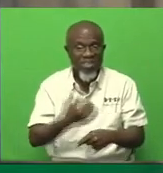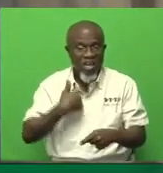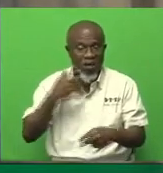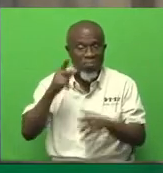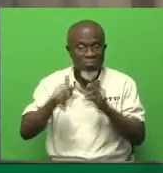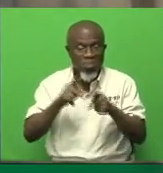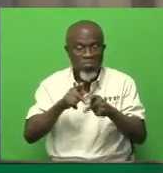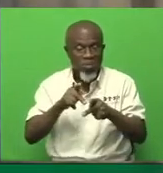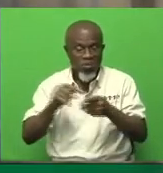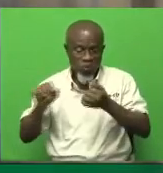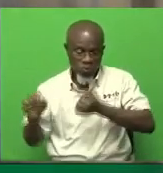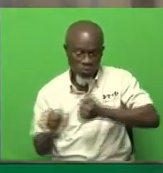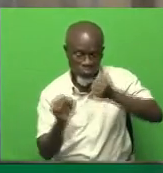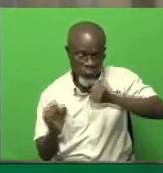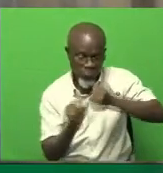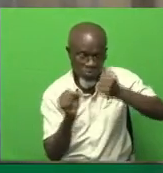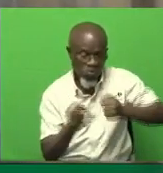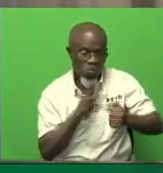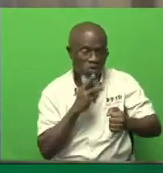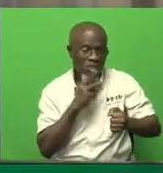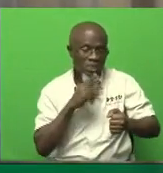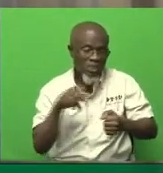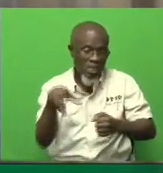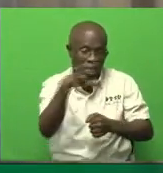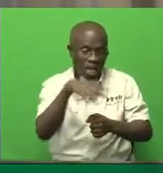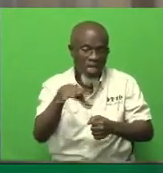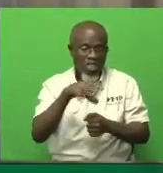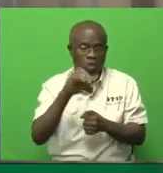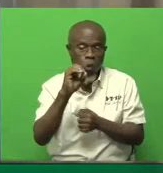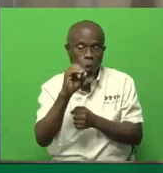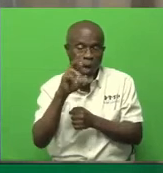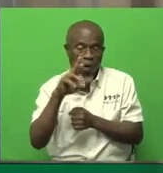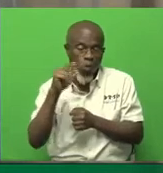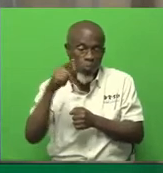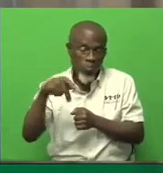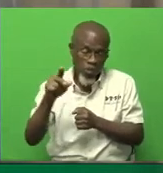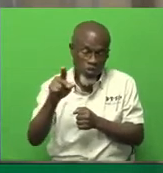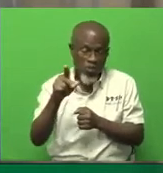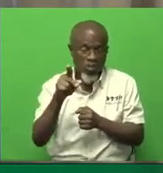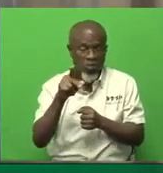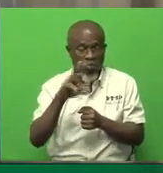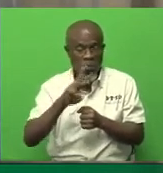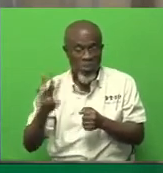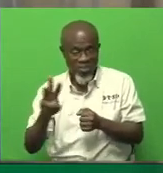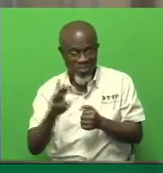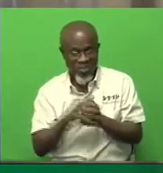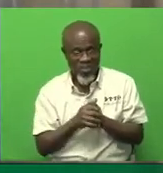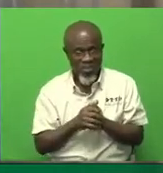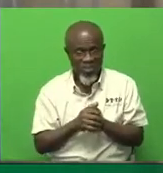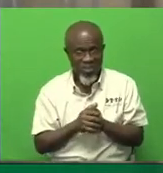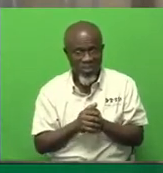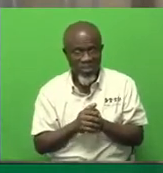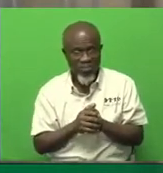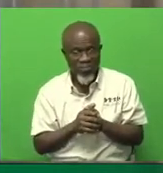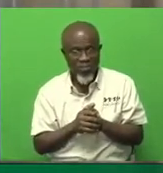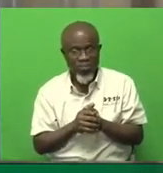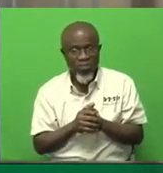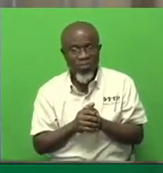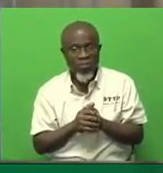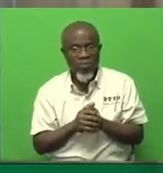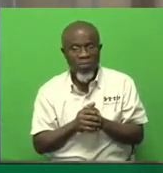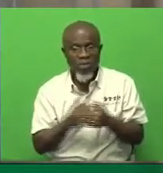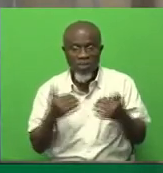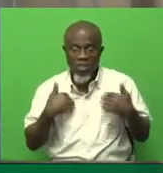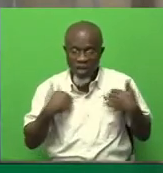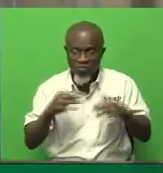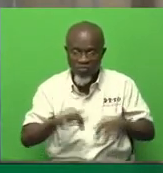waters in our boots West now I accept that civilian could cause flooding minor speaker but that flooding exists